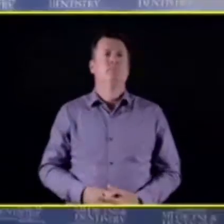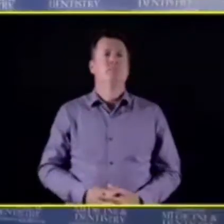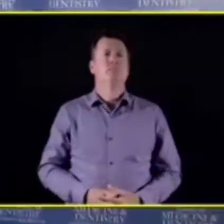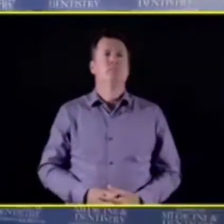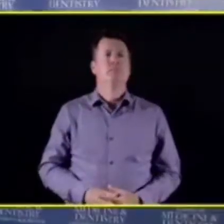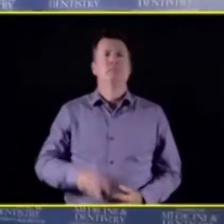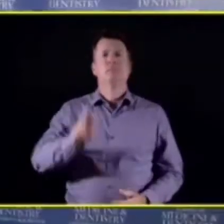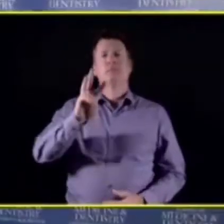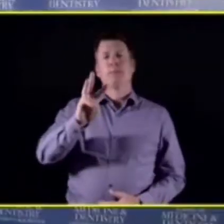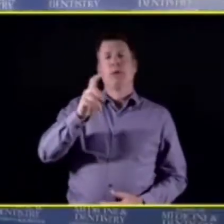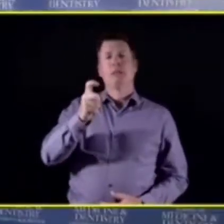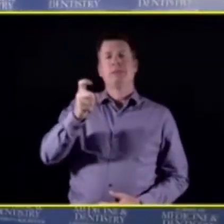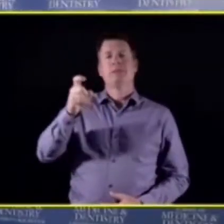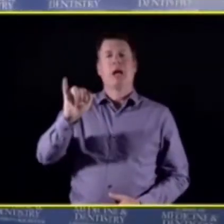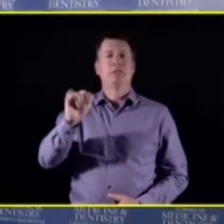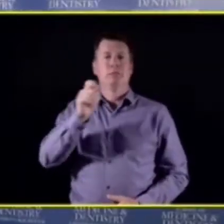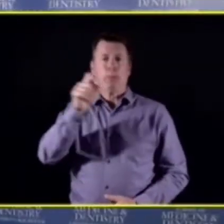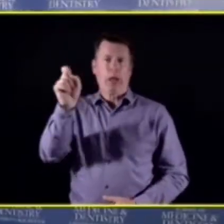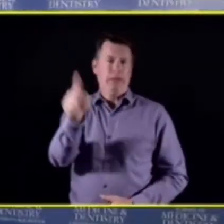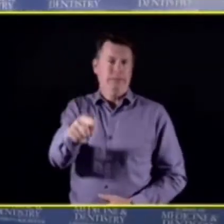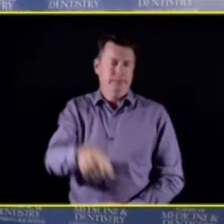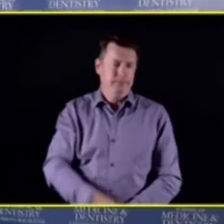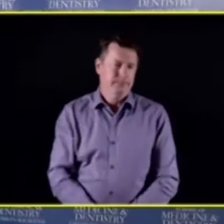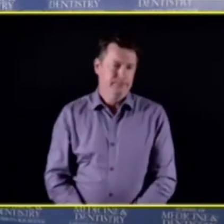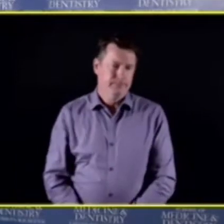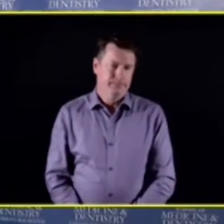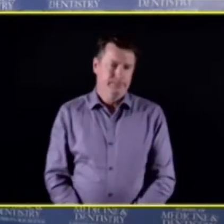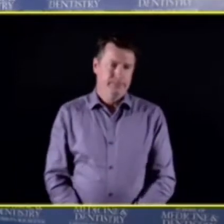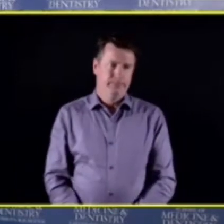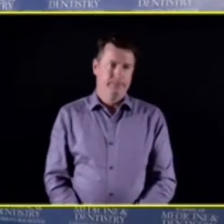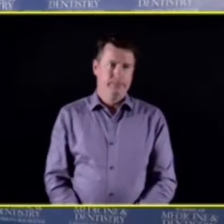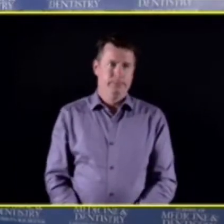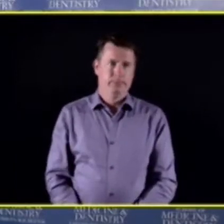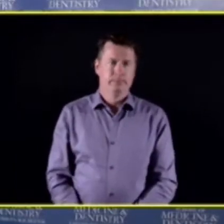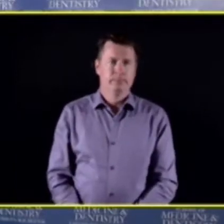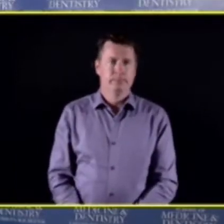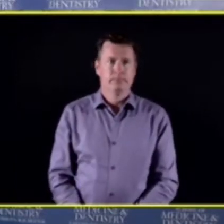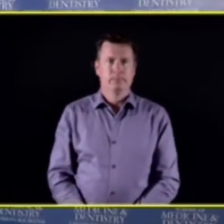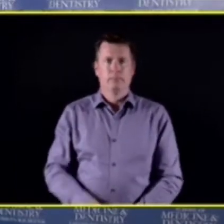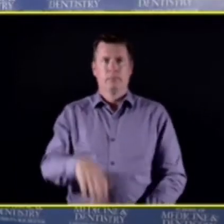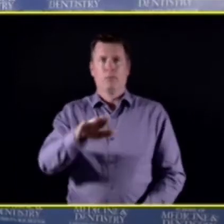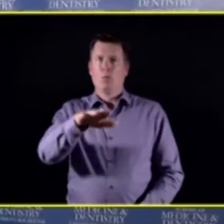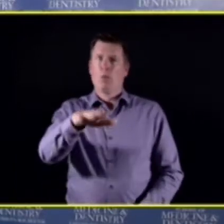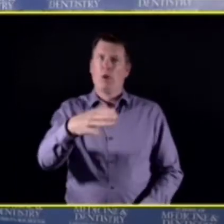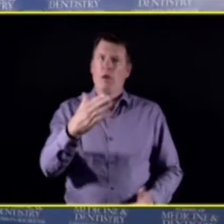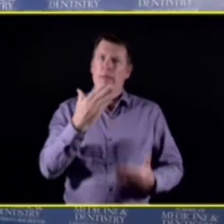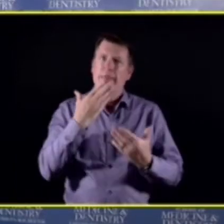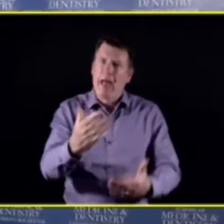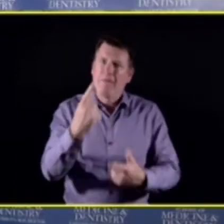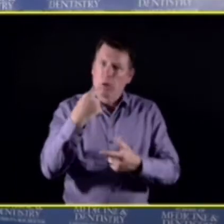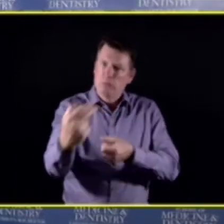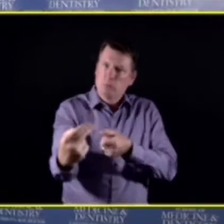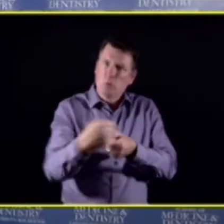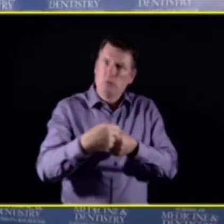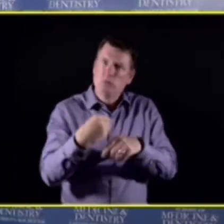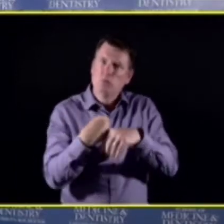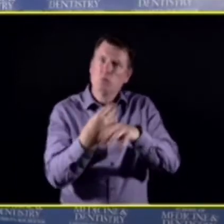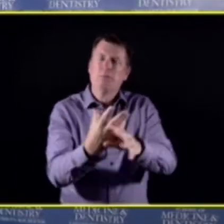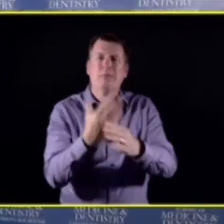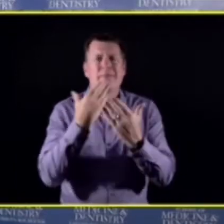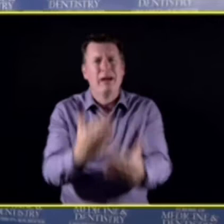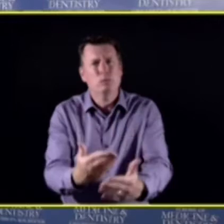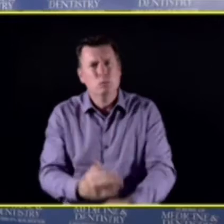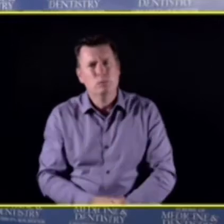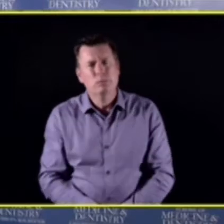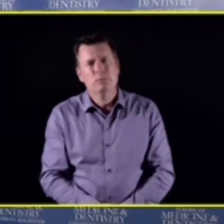News. Brett? Hi all, thanks for taking this time to talk to us. Mr. Barish, I wonder if you can talk a bit about